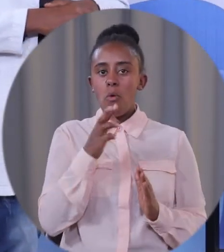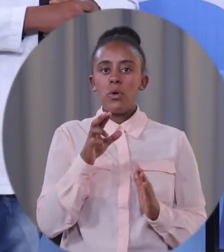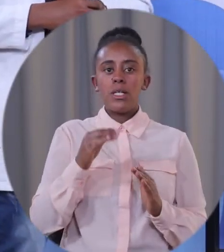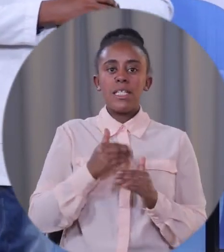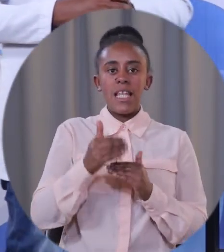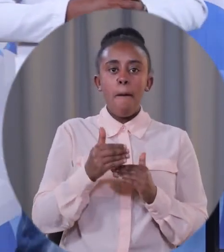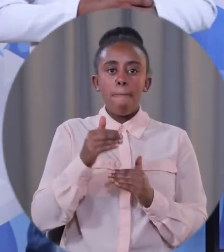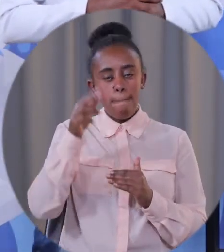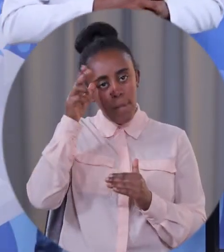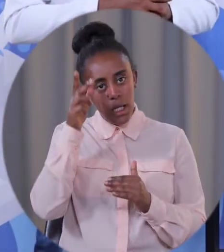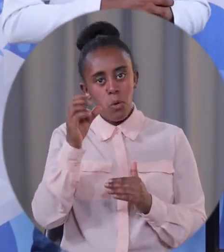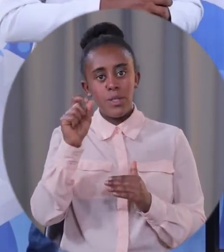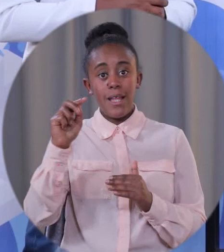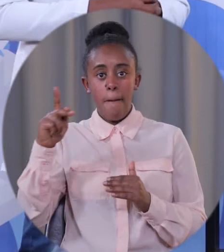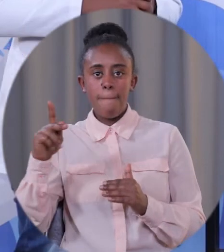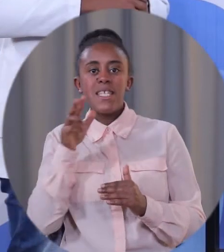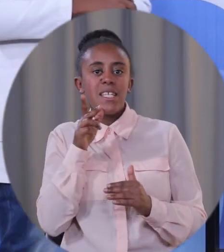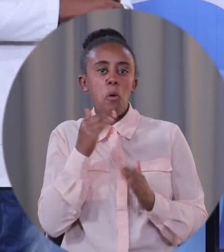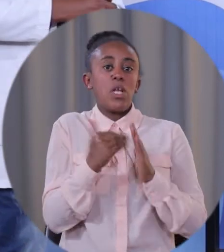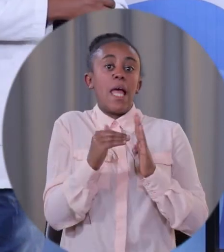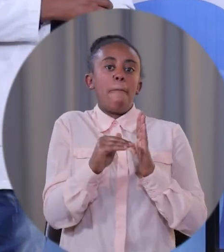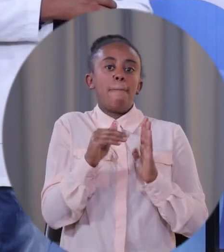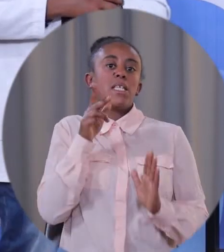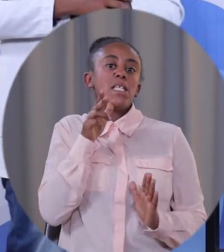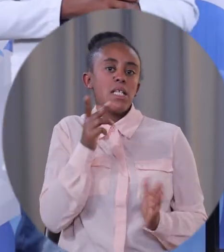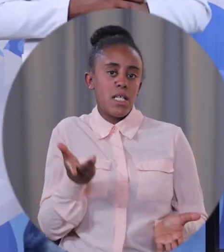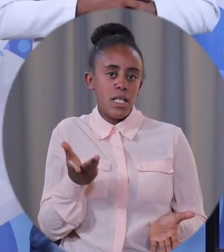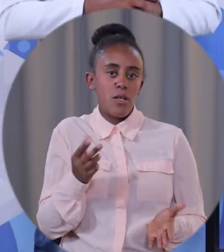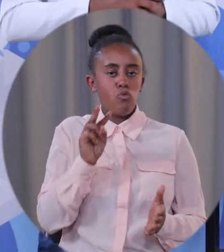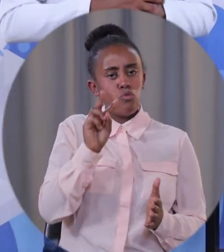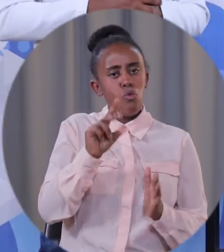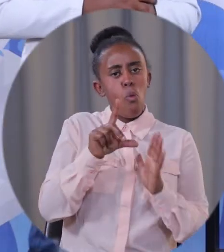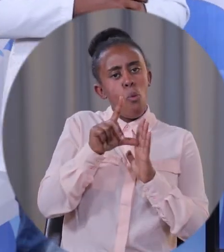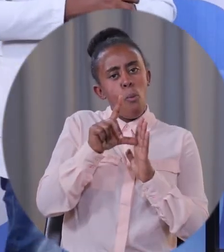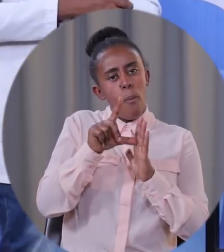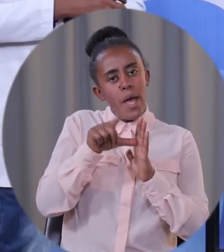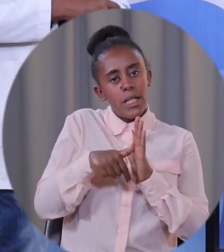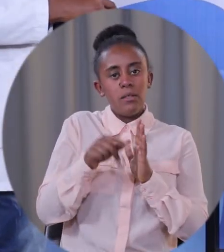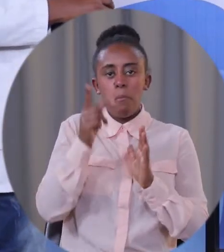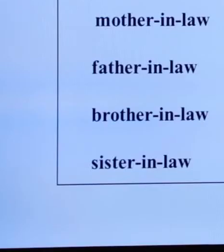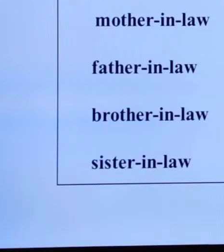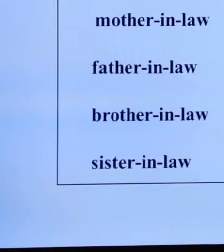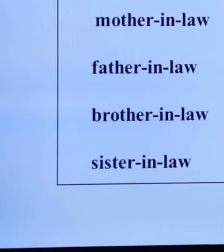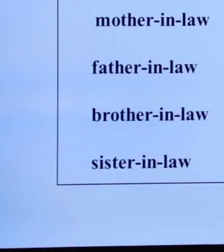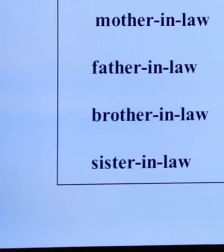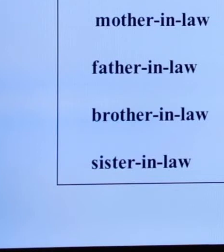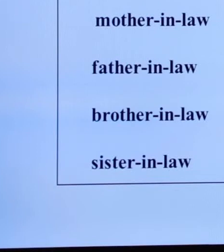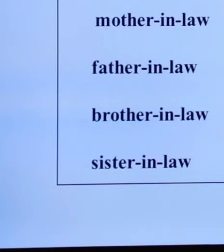stepbrother, and stepsister. Students, you have 2 minutes to discuss with your parents.